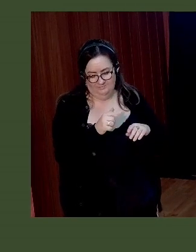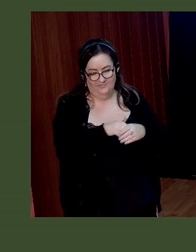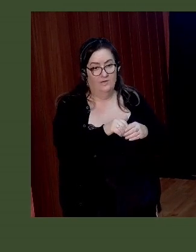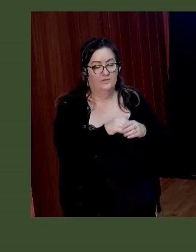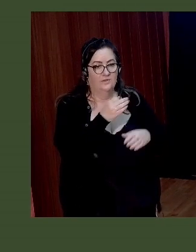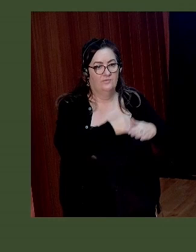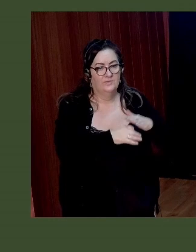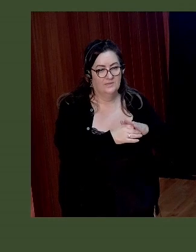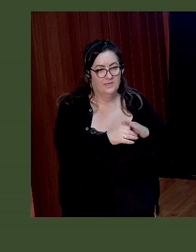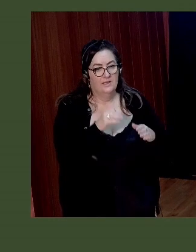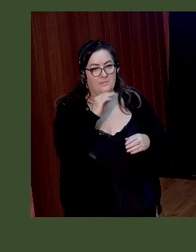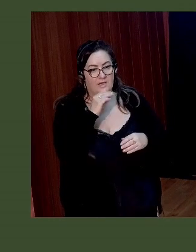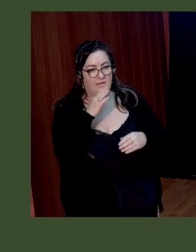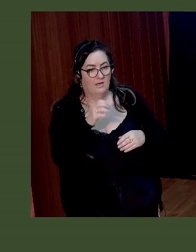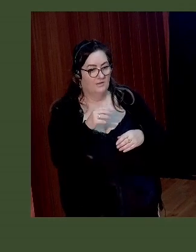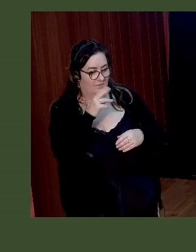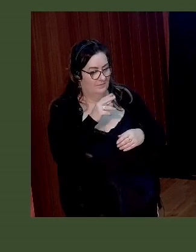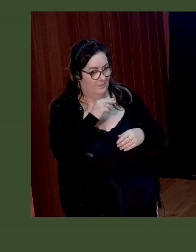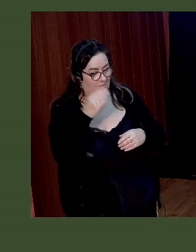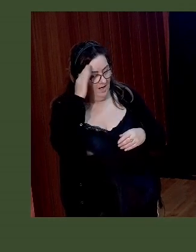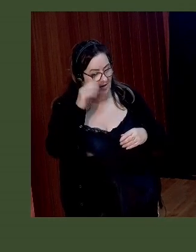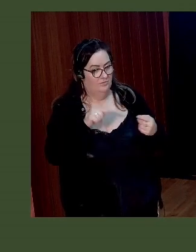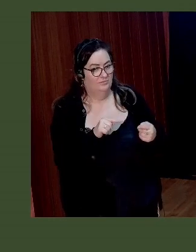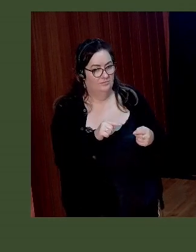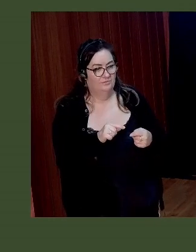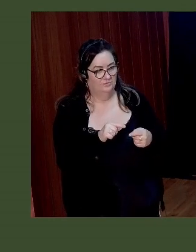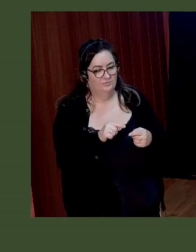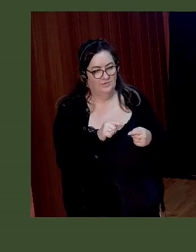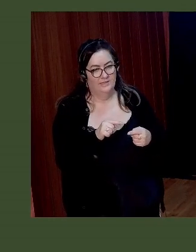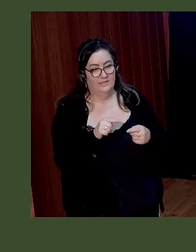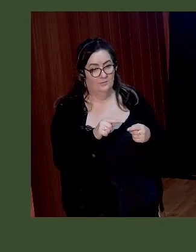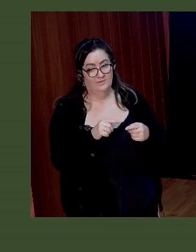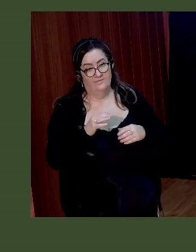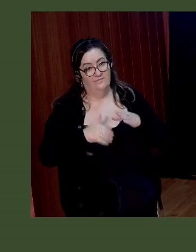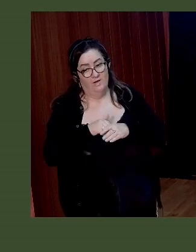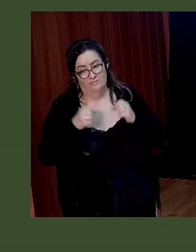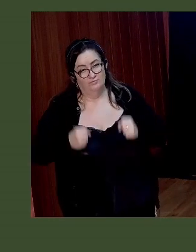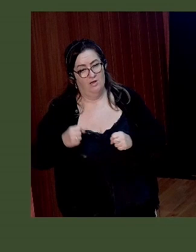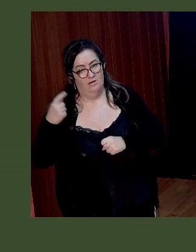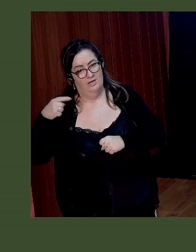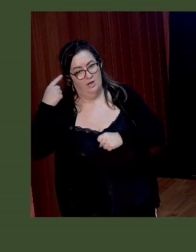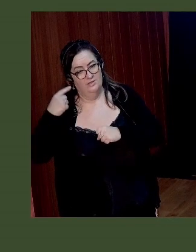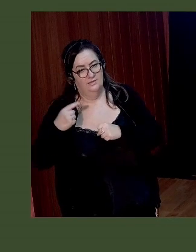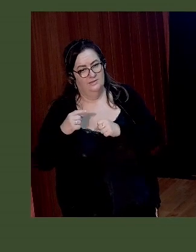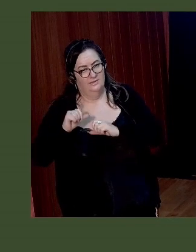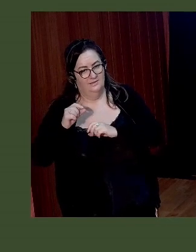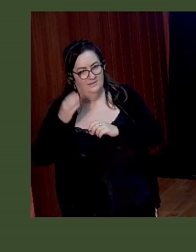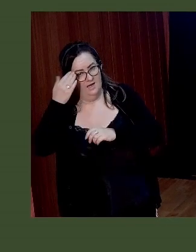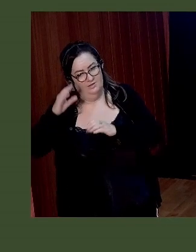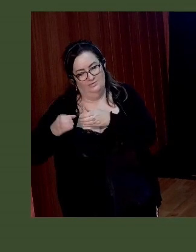same time. Michael Collins was an Irish speaker who was active in the Gaelic League in London during his time there.